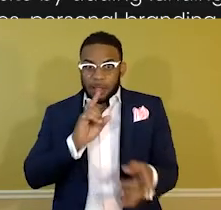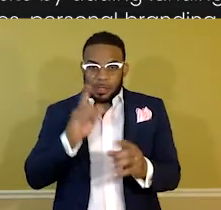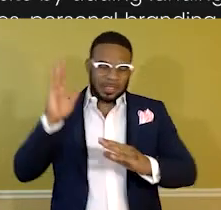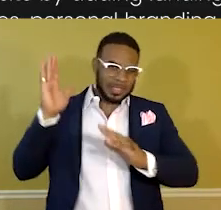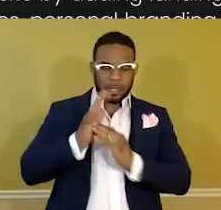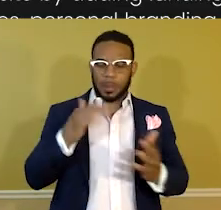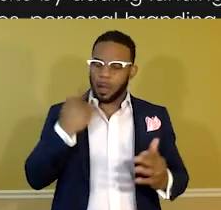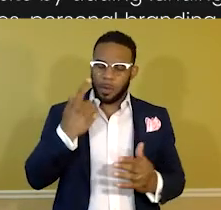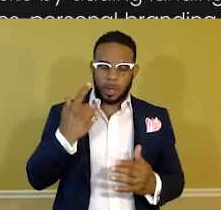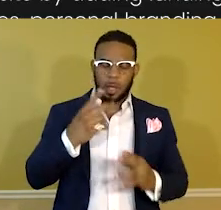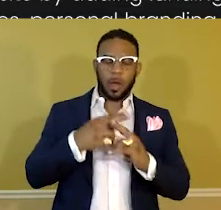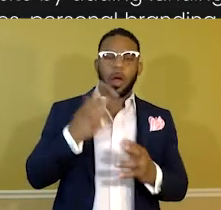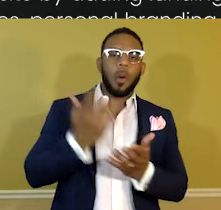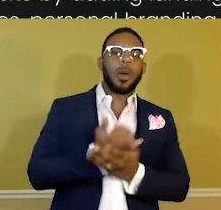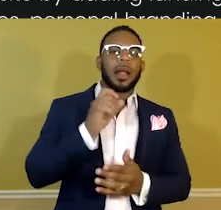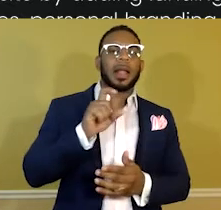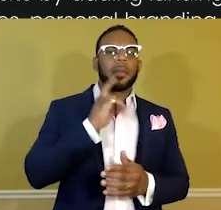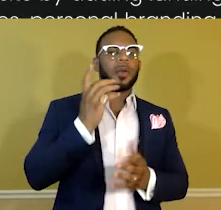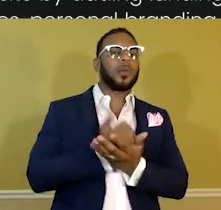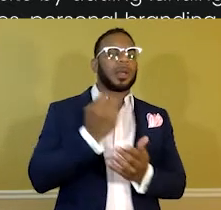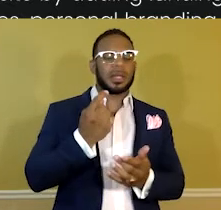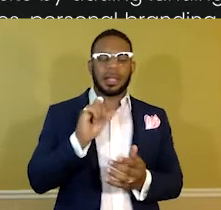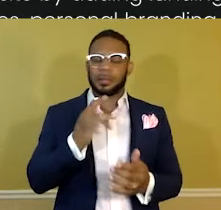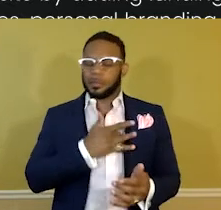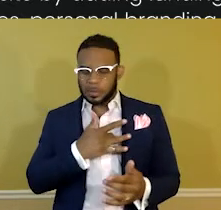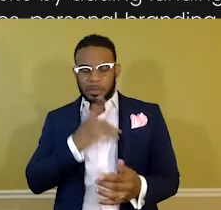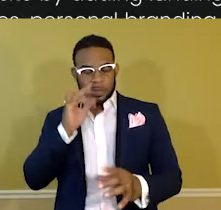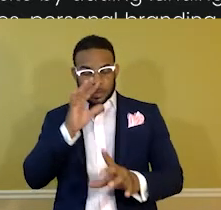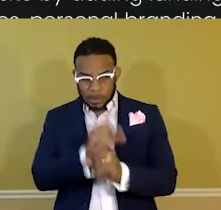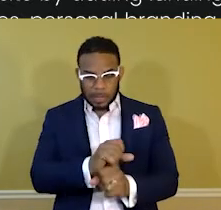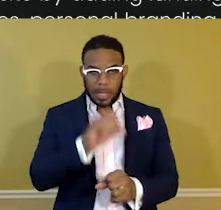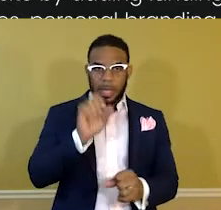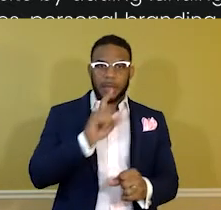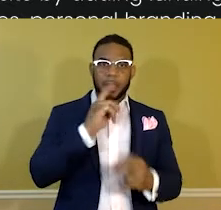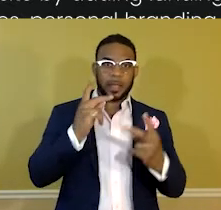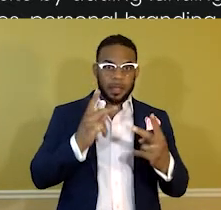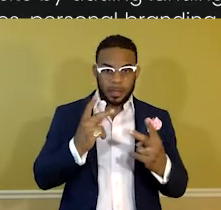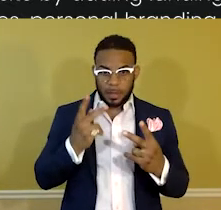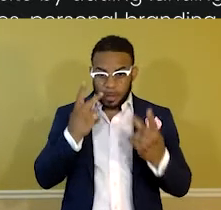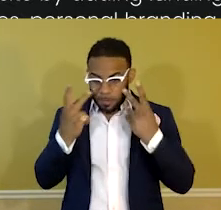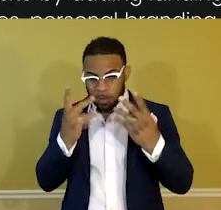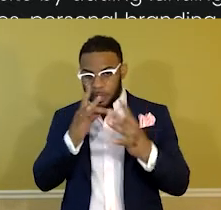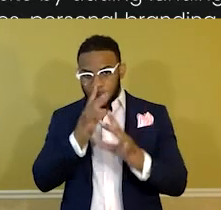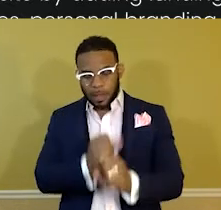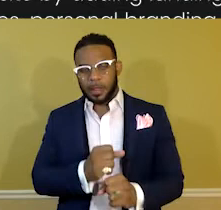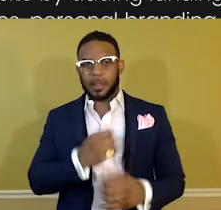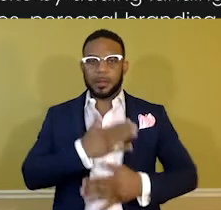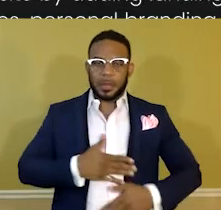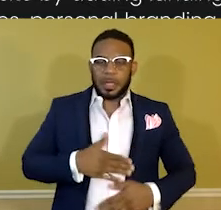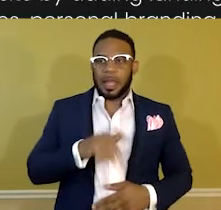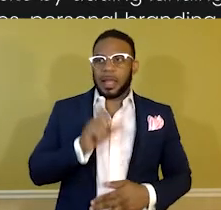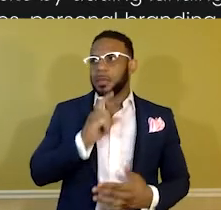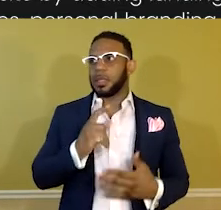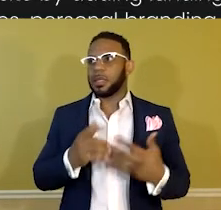notch and I always call it winning. It has to be winning. It has to be eye catching. It has to be visually pleasing. It has to be, um,